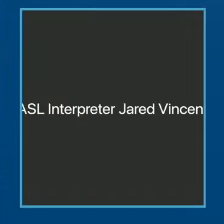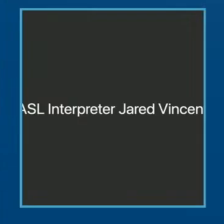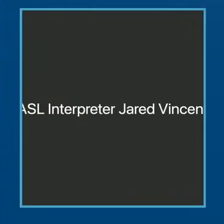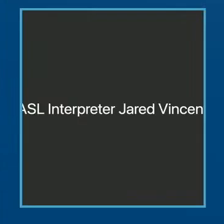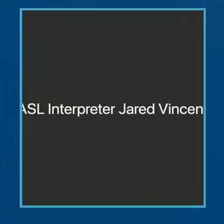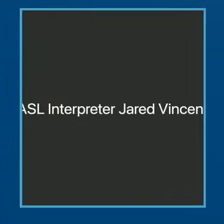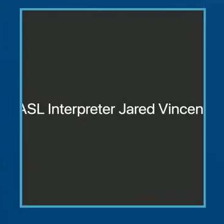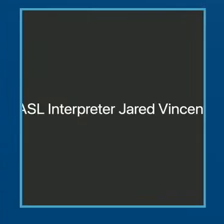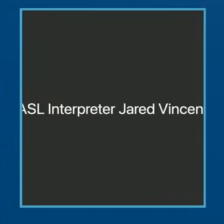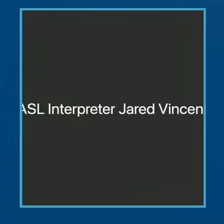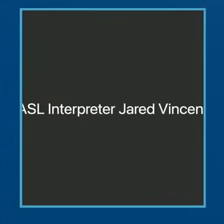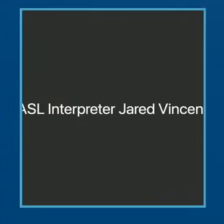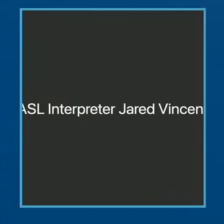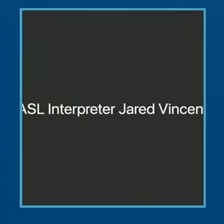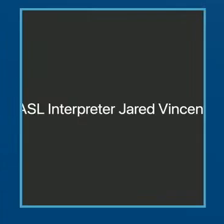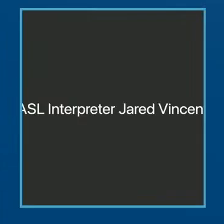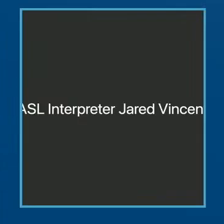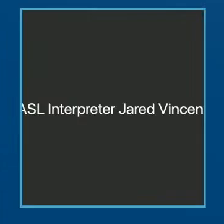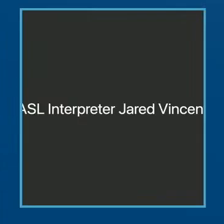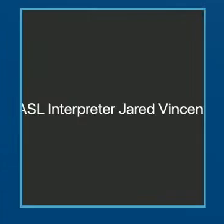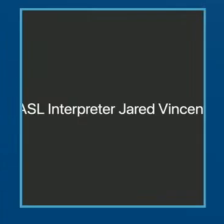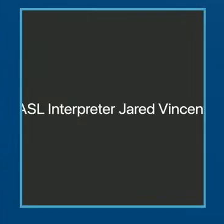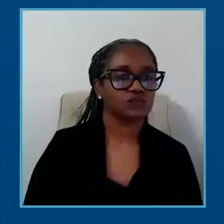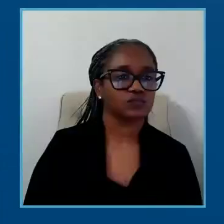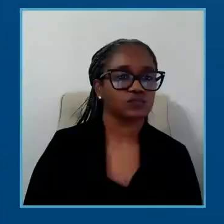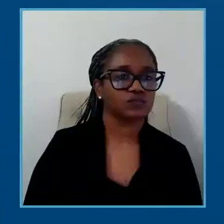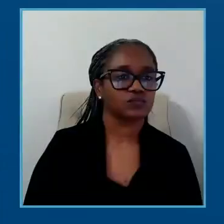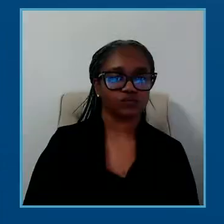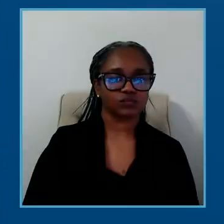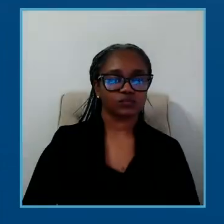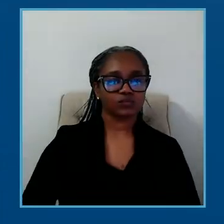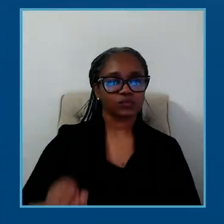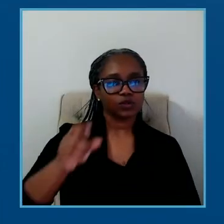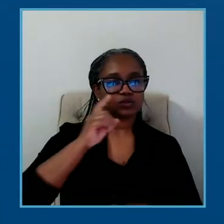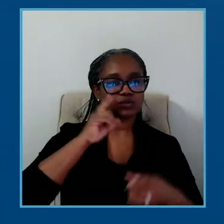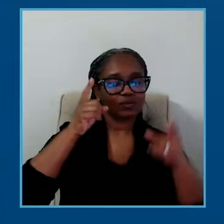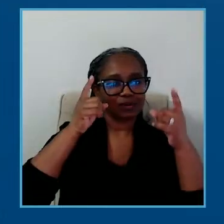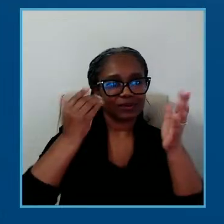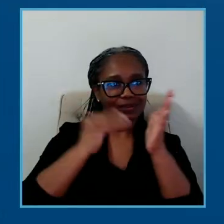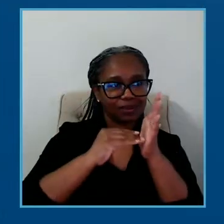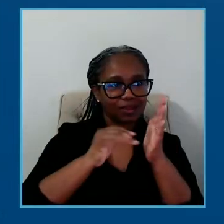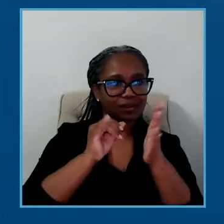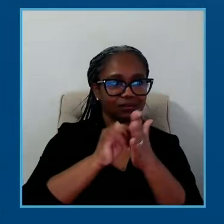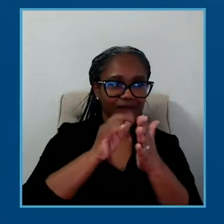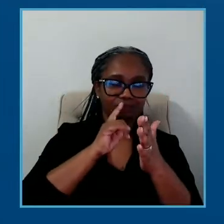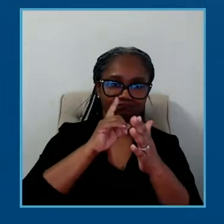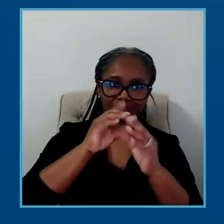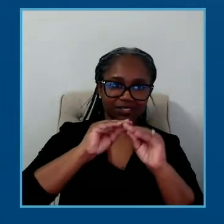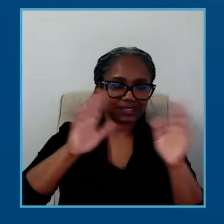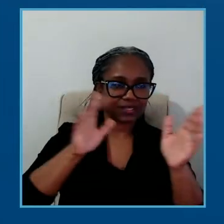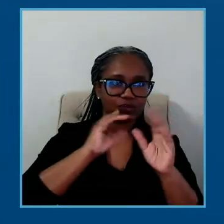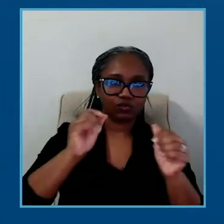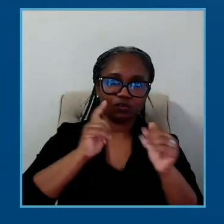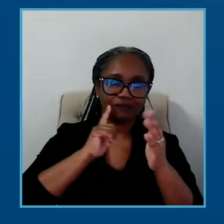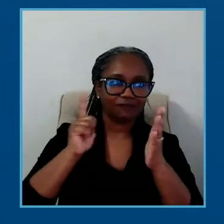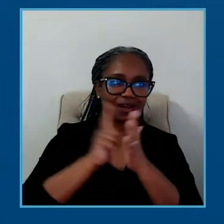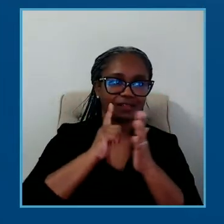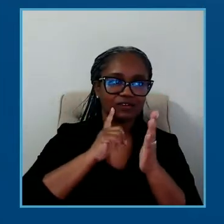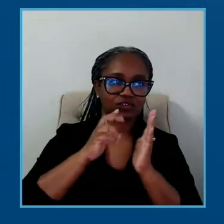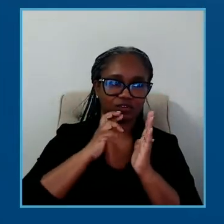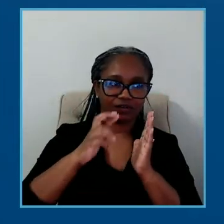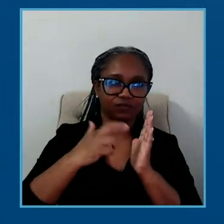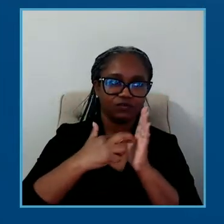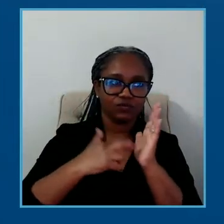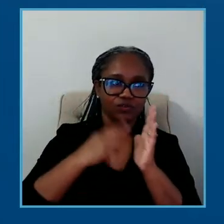Kenyatta was conducted in compliance with the rules in place at the time. There were no objections to those rules. Those objections were